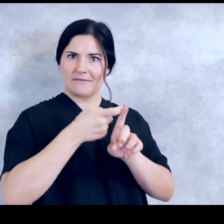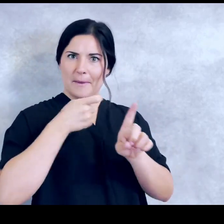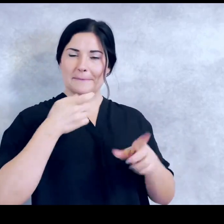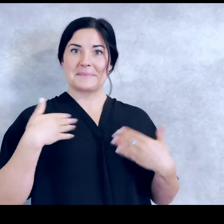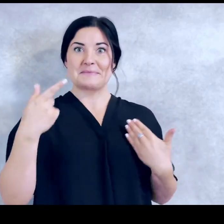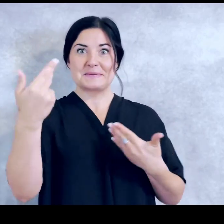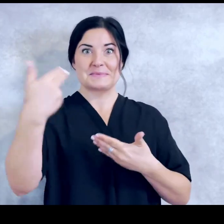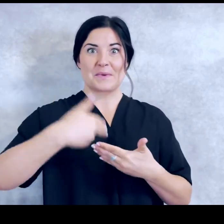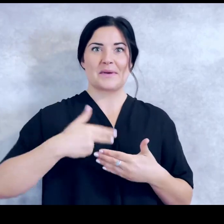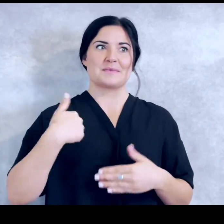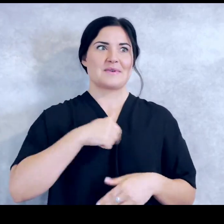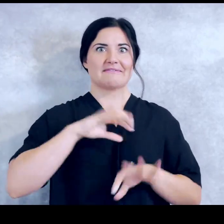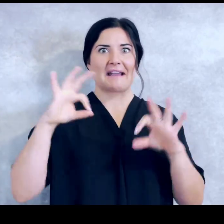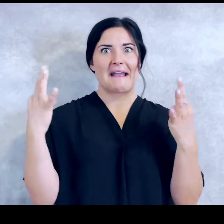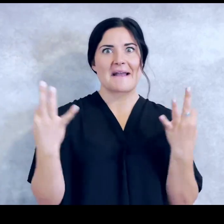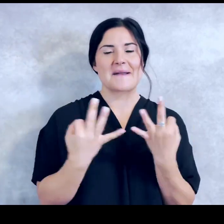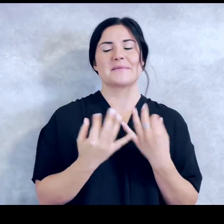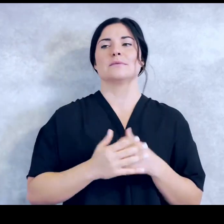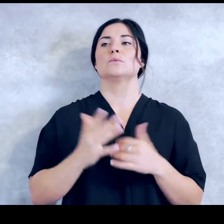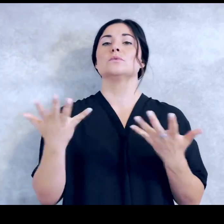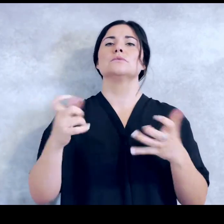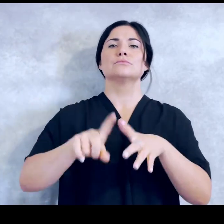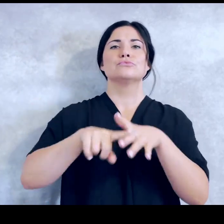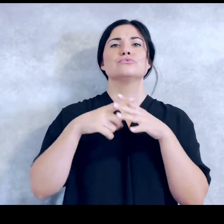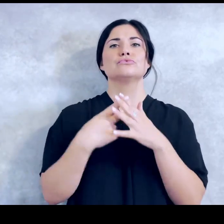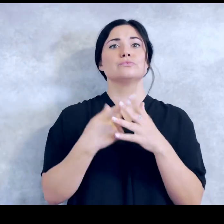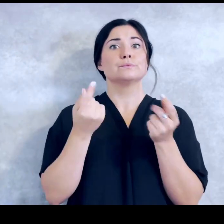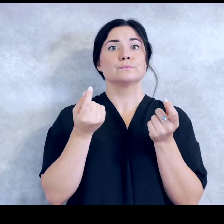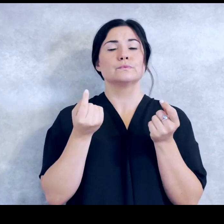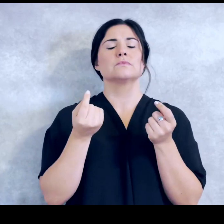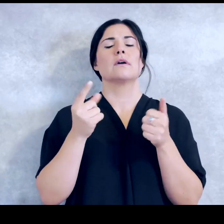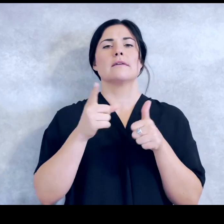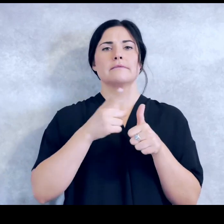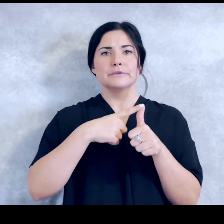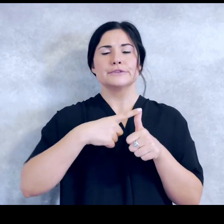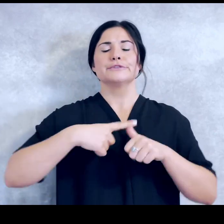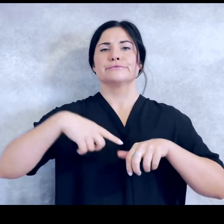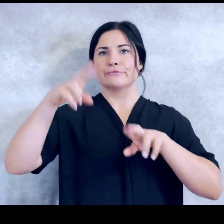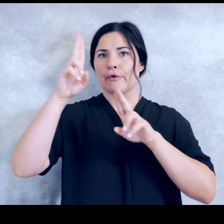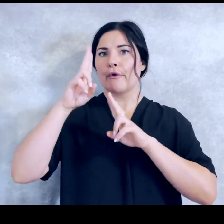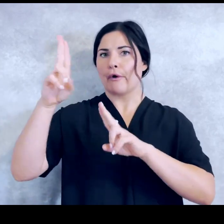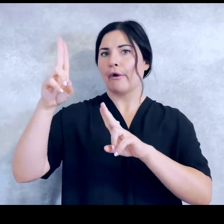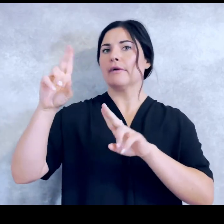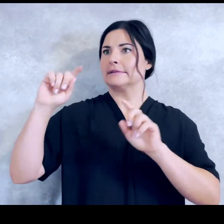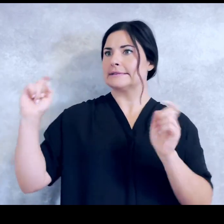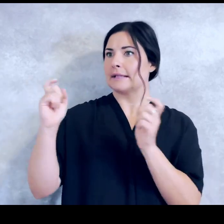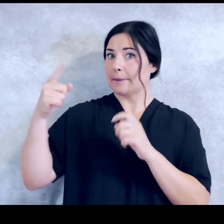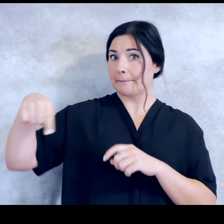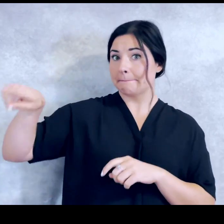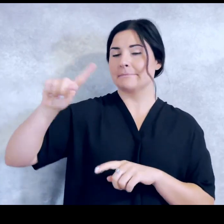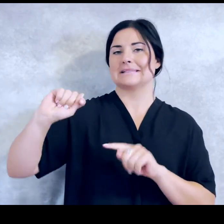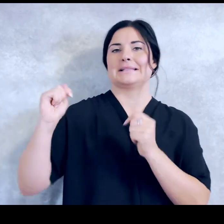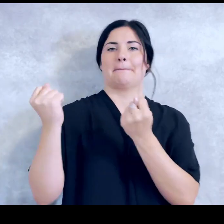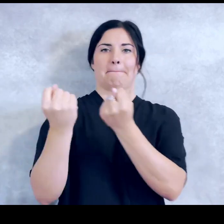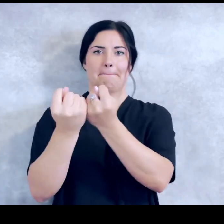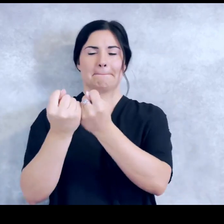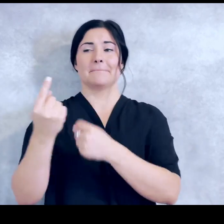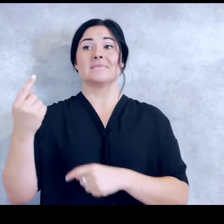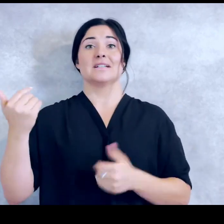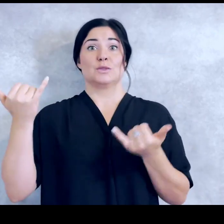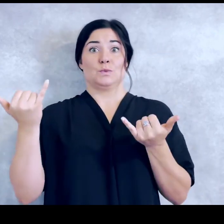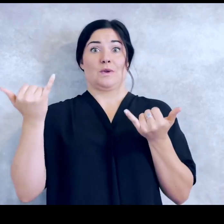big family. So I'm glad you're here. I wanted to start the time together today by honoring and celebrating some of our team members. It is